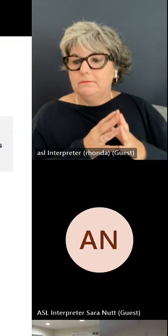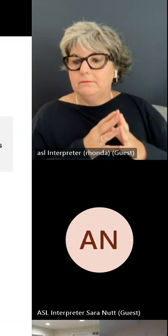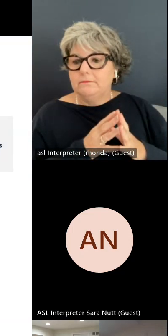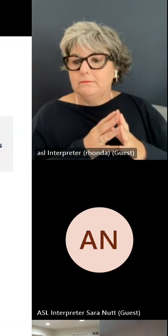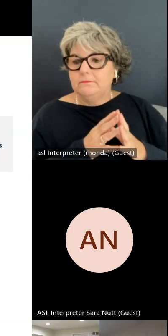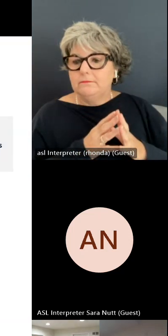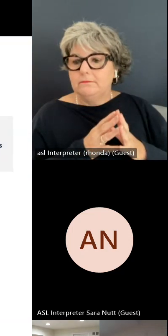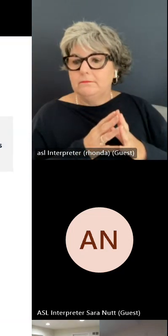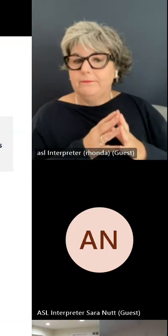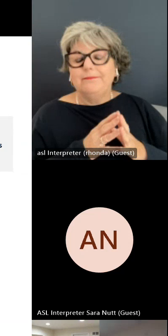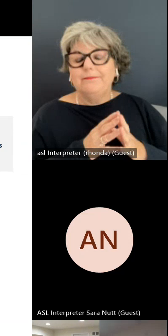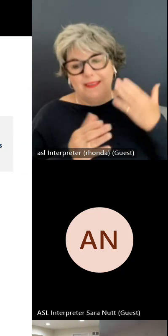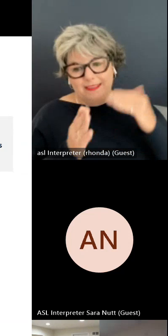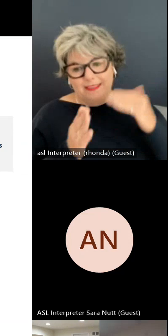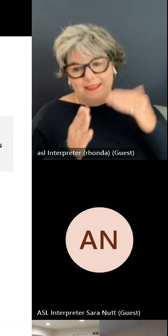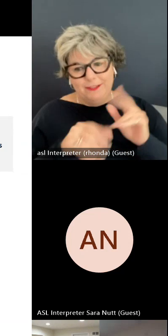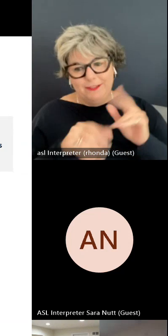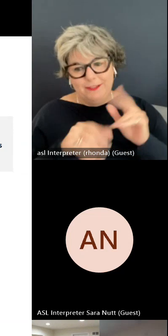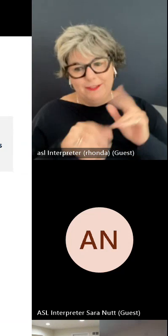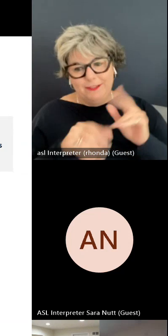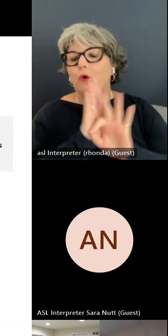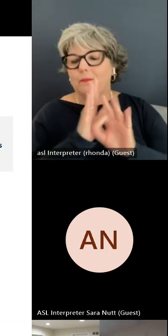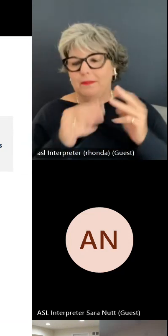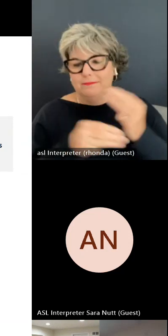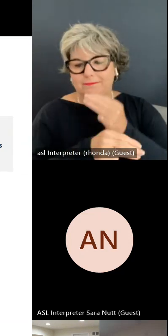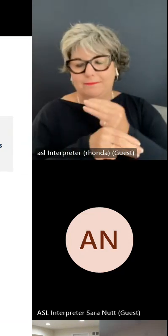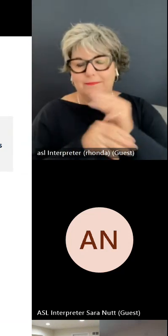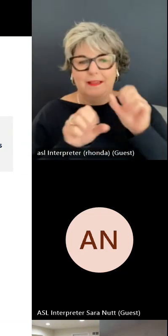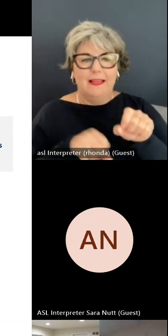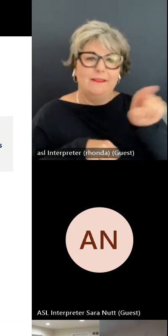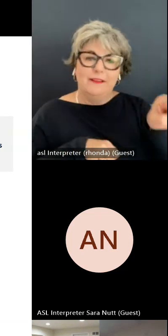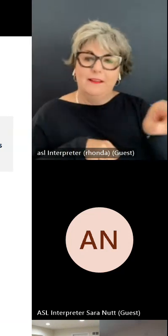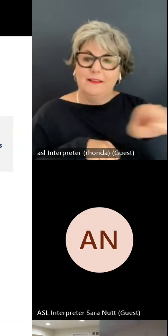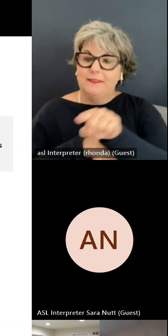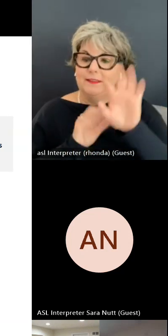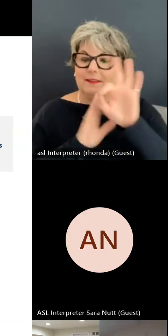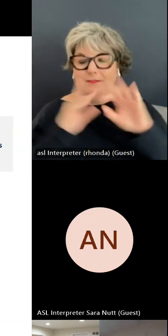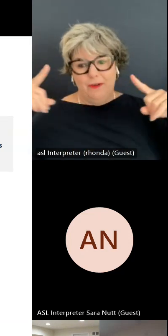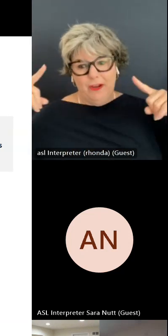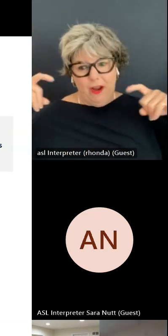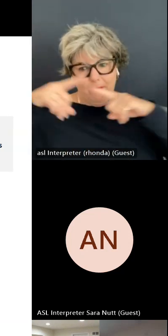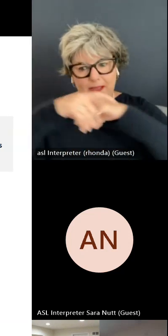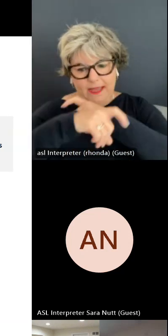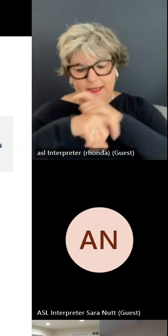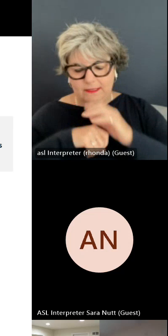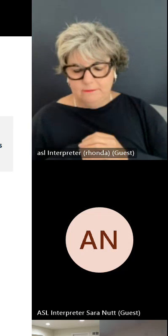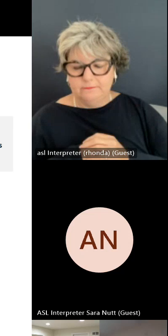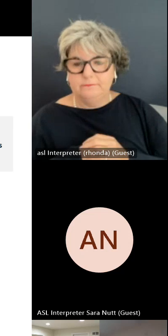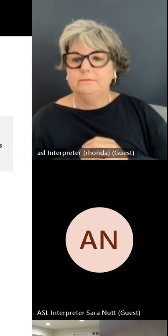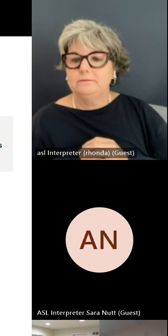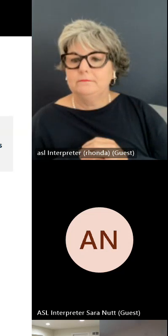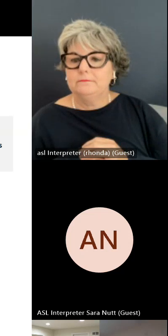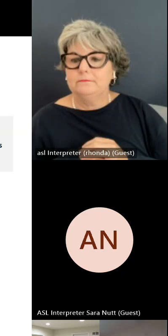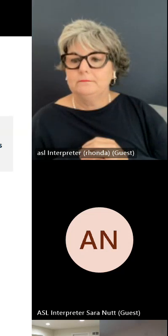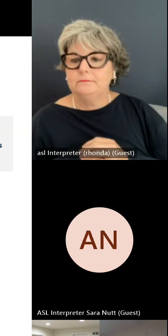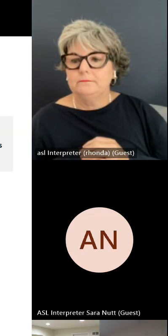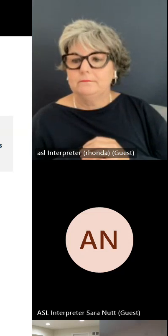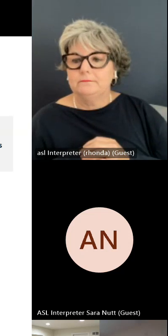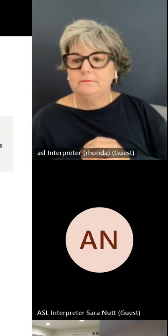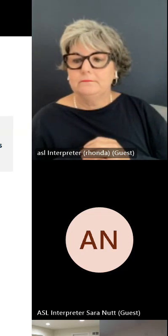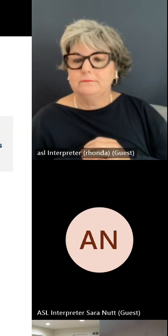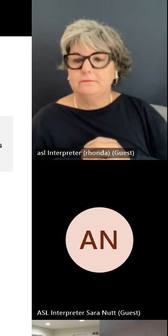a formula. And this is a little complicated. And I want to go back to the